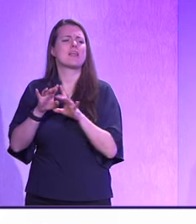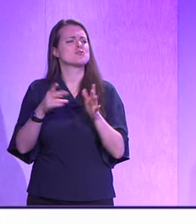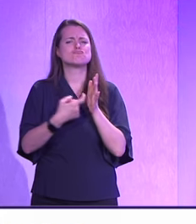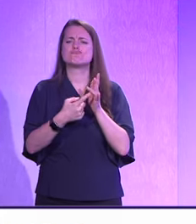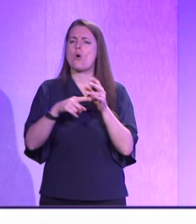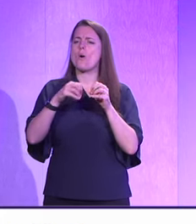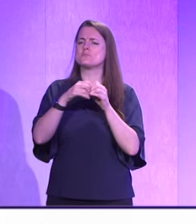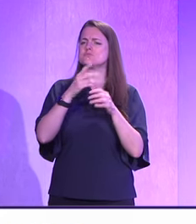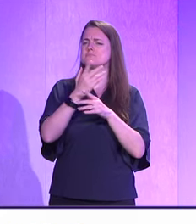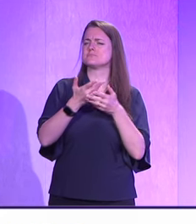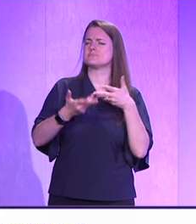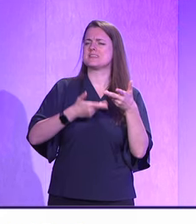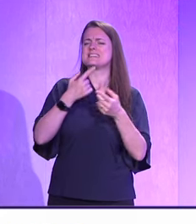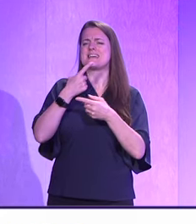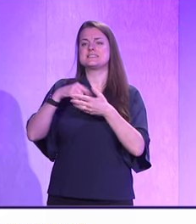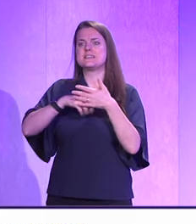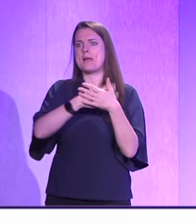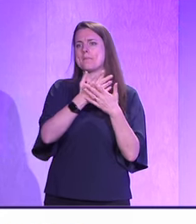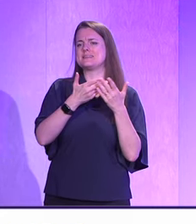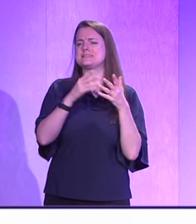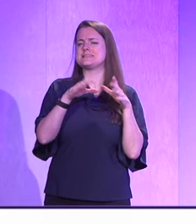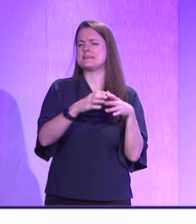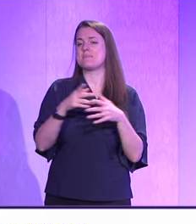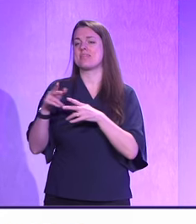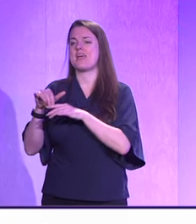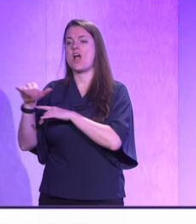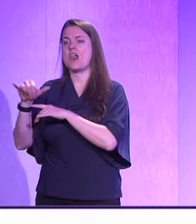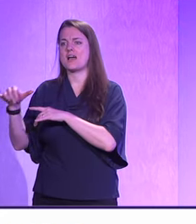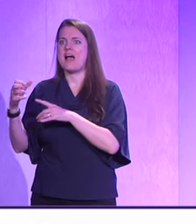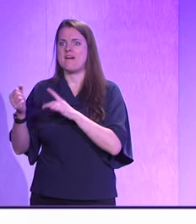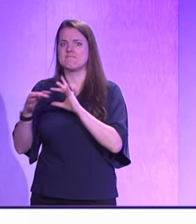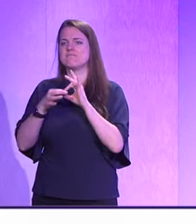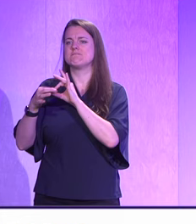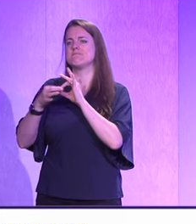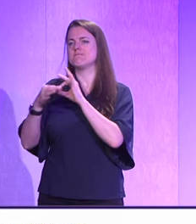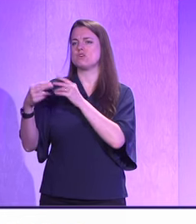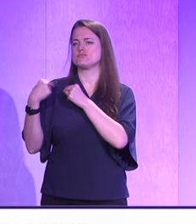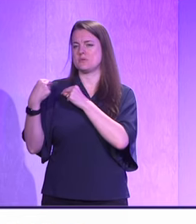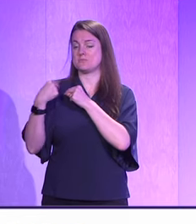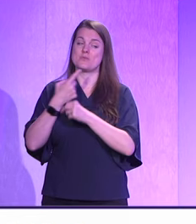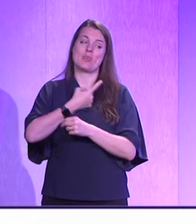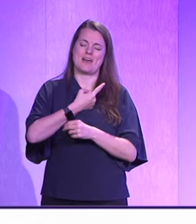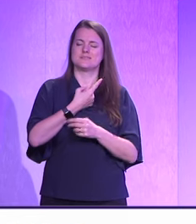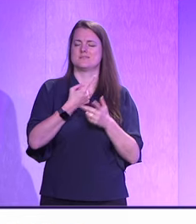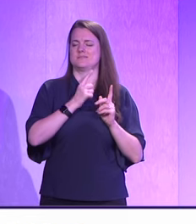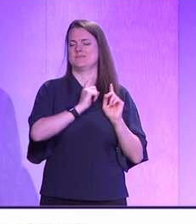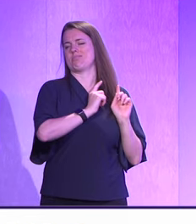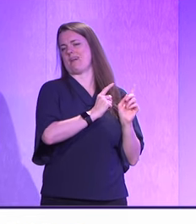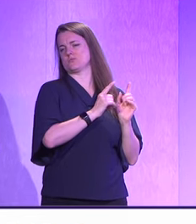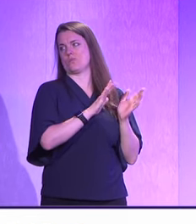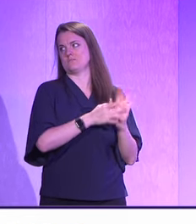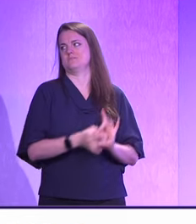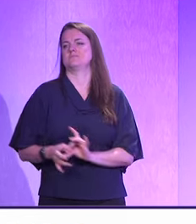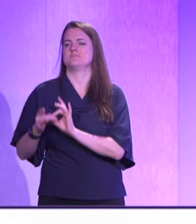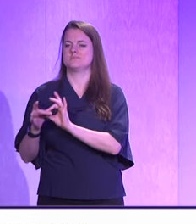how the development teams in the airline now have end-to-end responsibility. So that's what this is representing, because it's kind of all the full